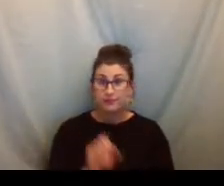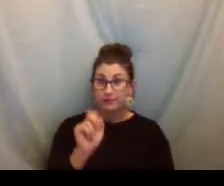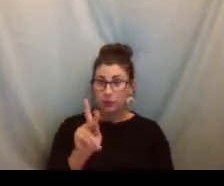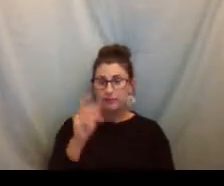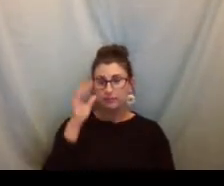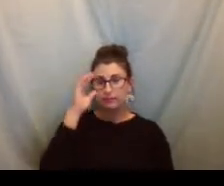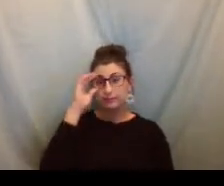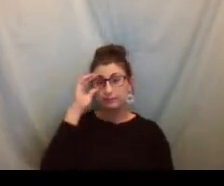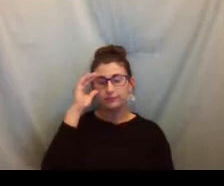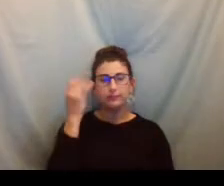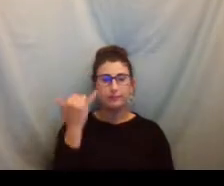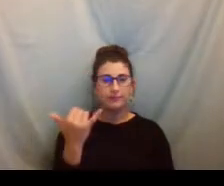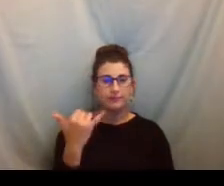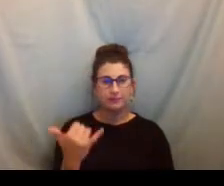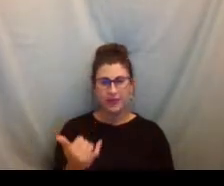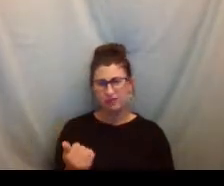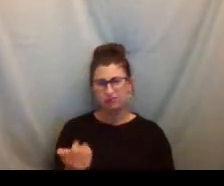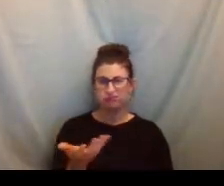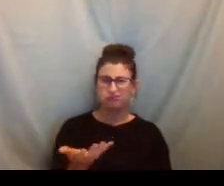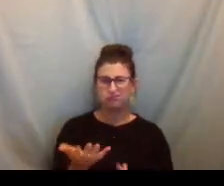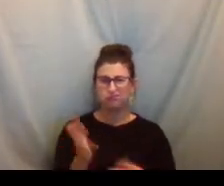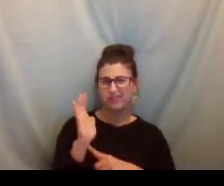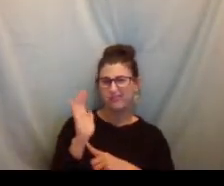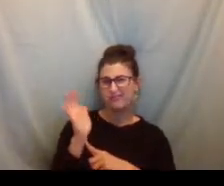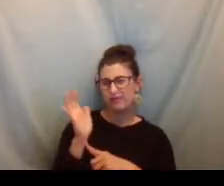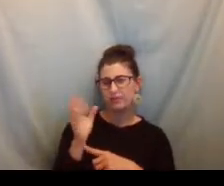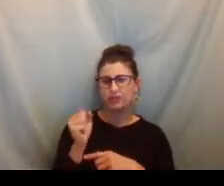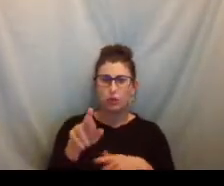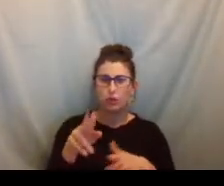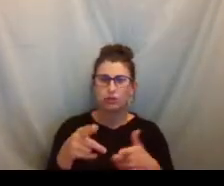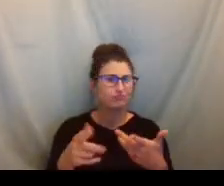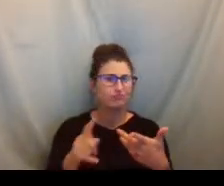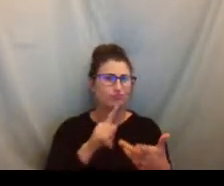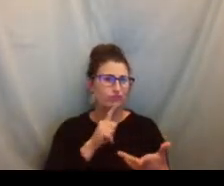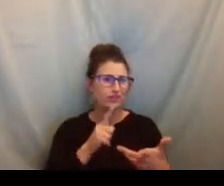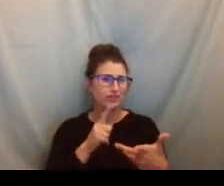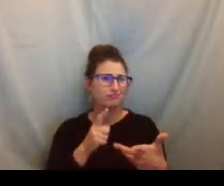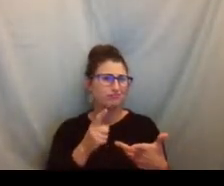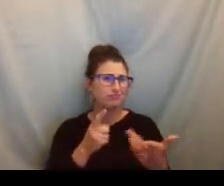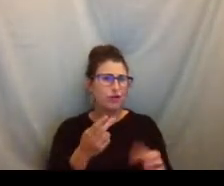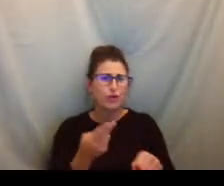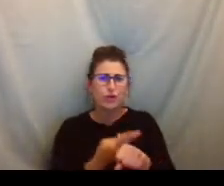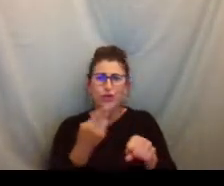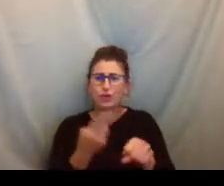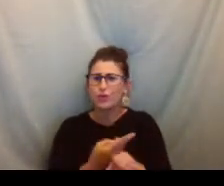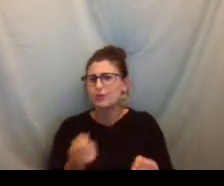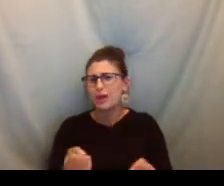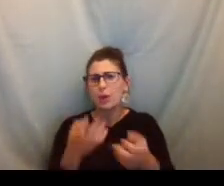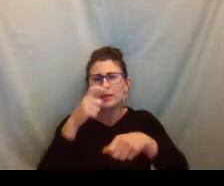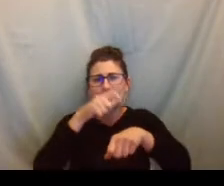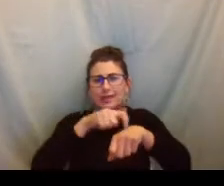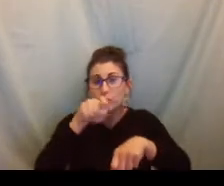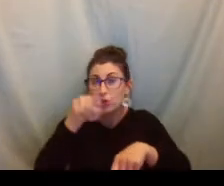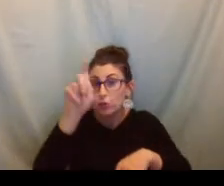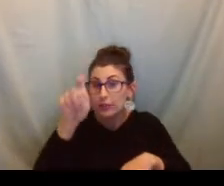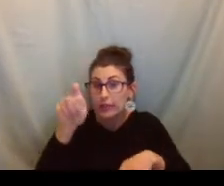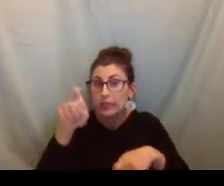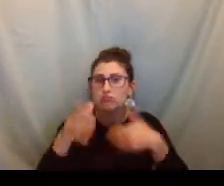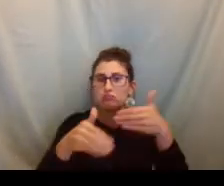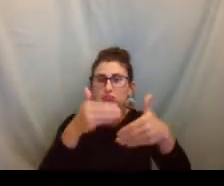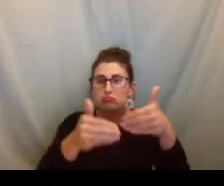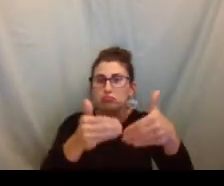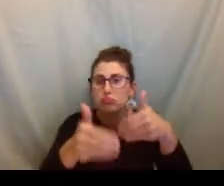Alright, so I'm going to give you about 5 minutes, or you take as much time as you need. Go ahead and pause this so that you can